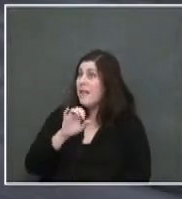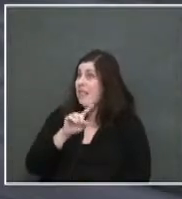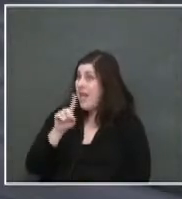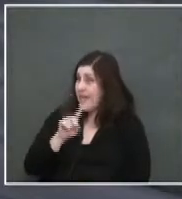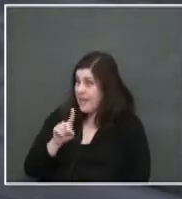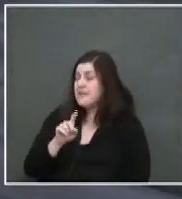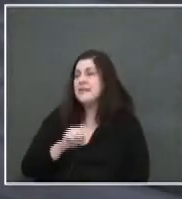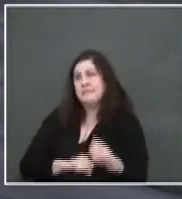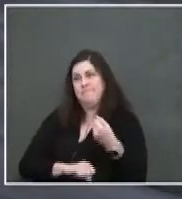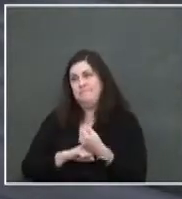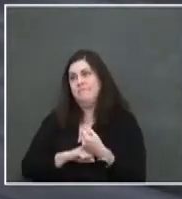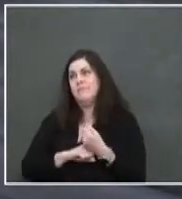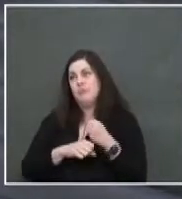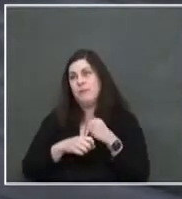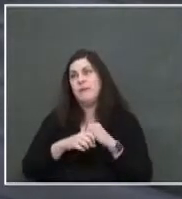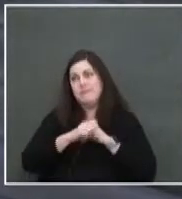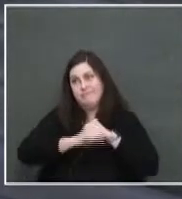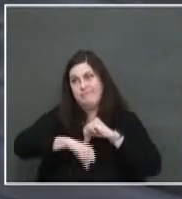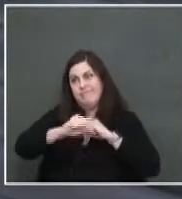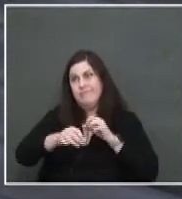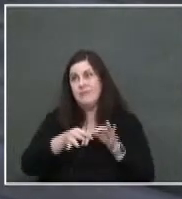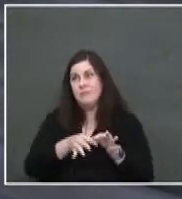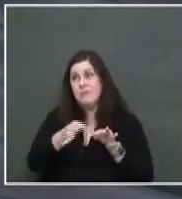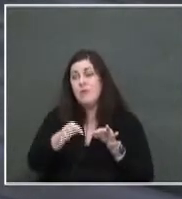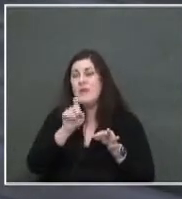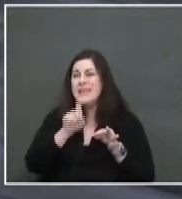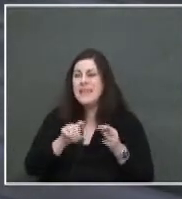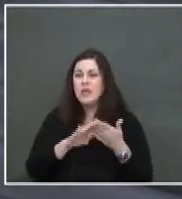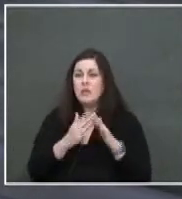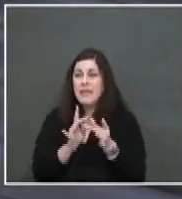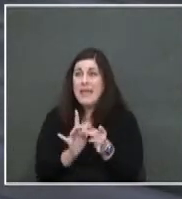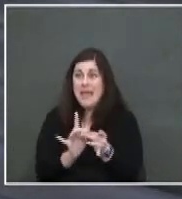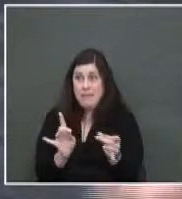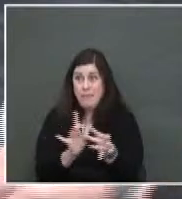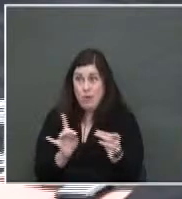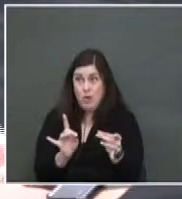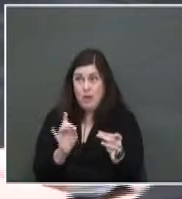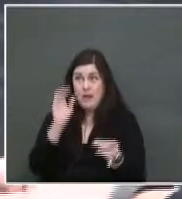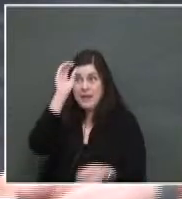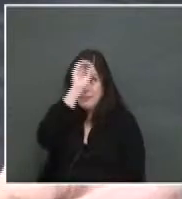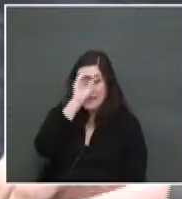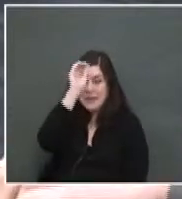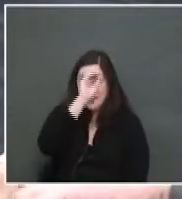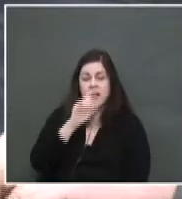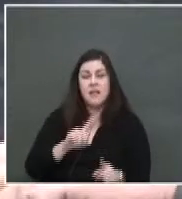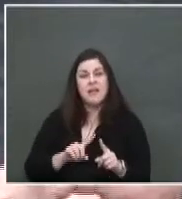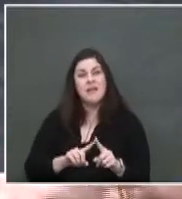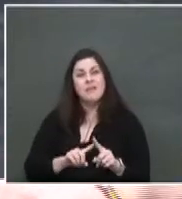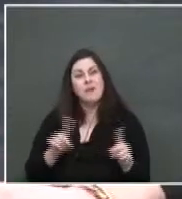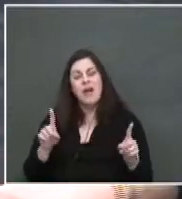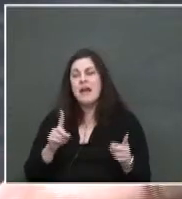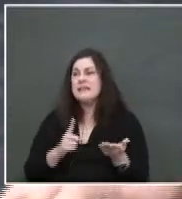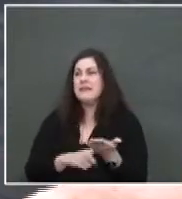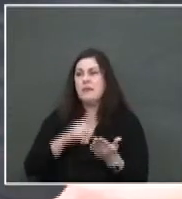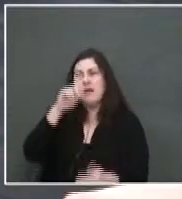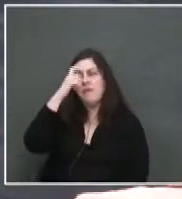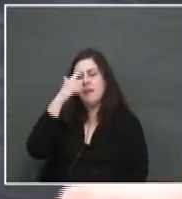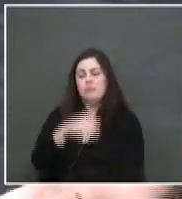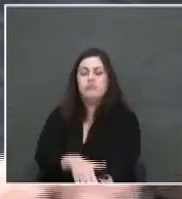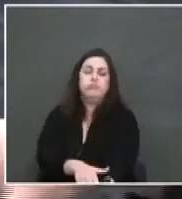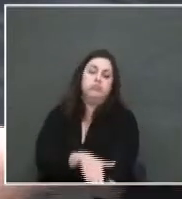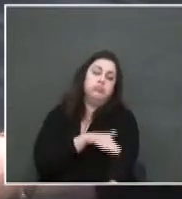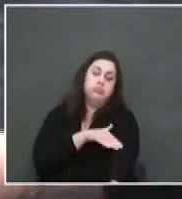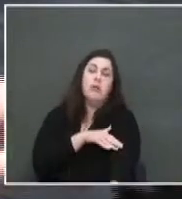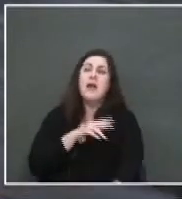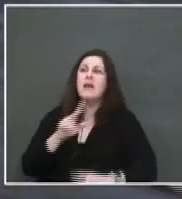too long. I agree that we do need community input, but sometimes this is bureaucracy at its finest, and residents have complained